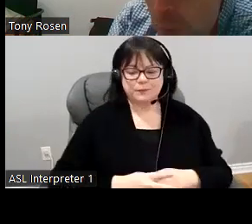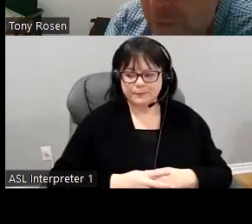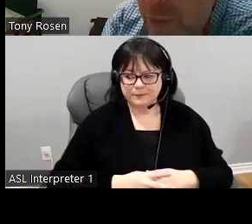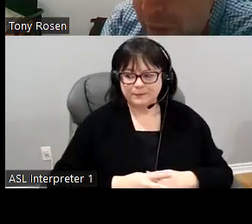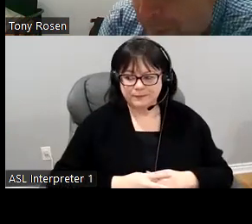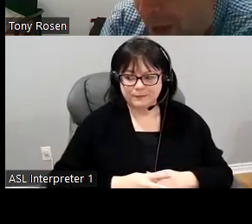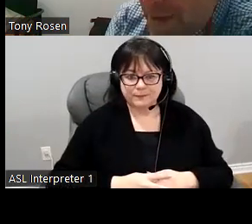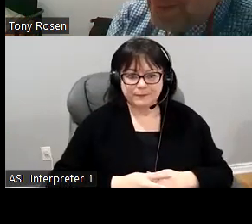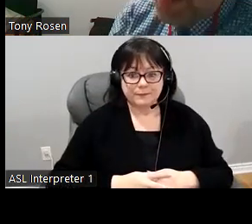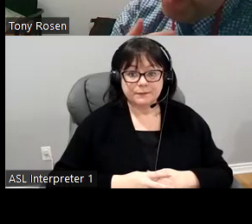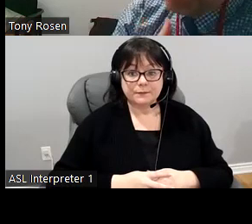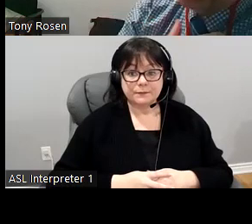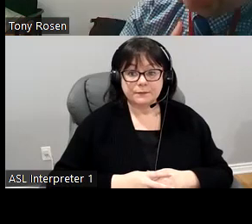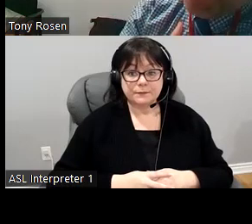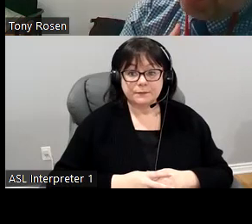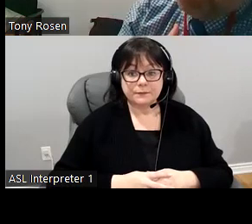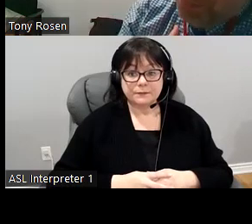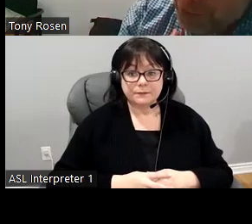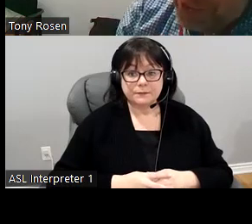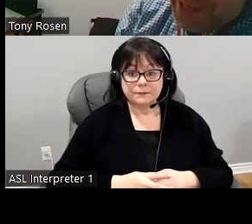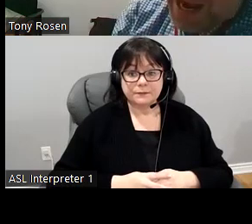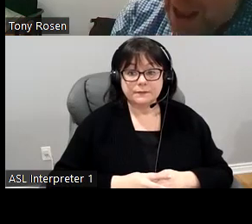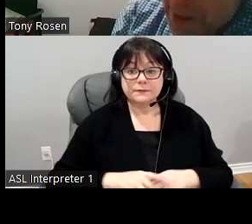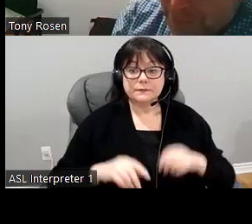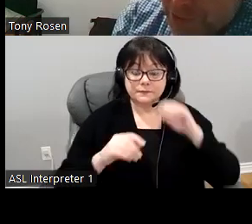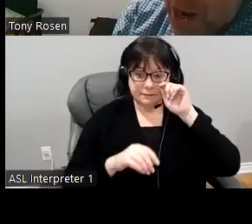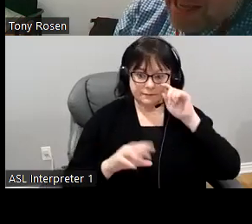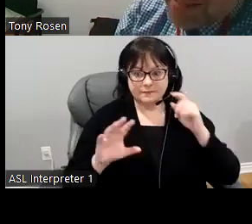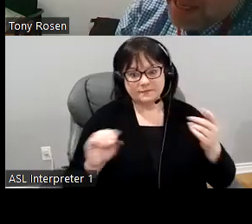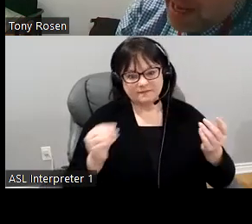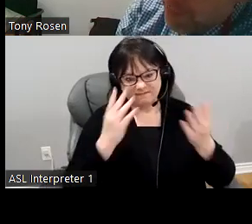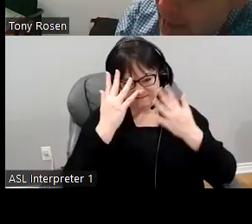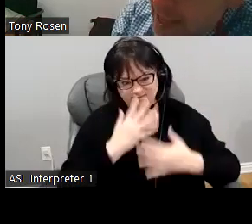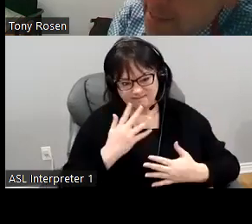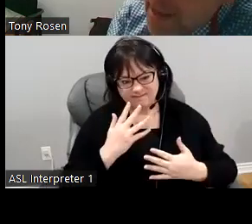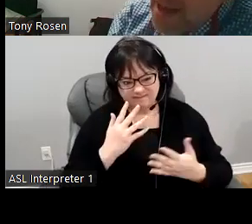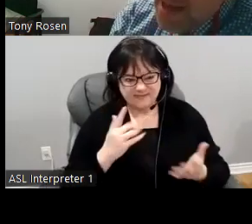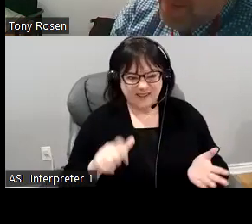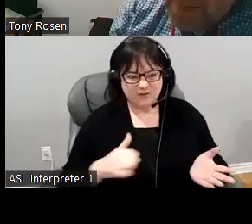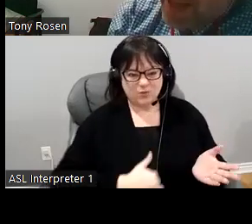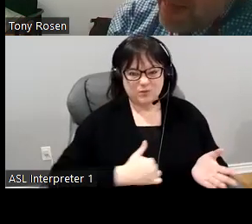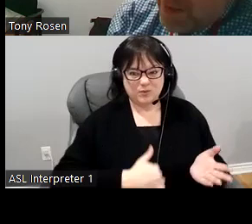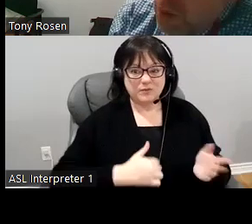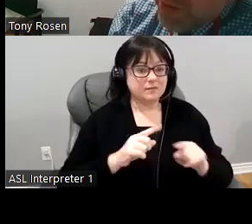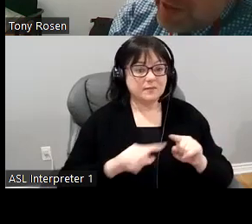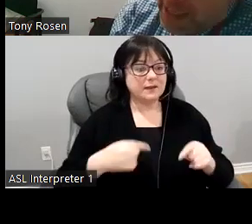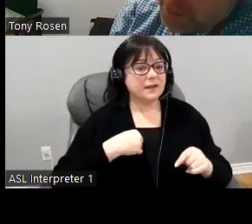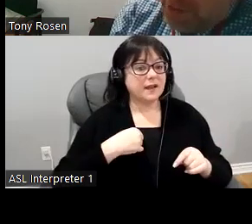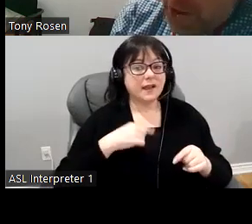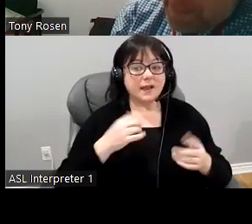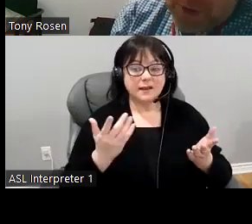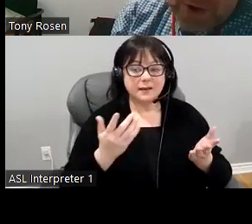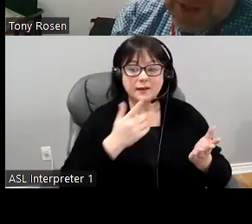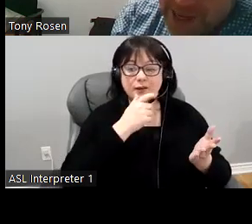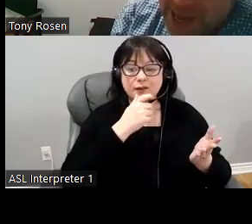And so if you think about it, I'm the guy, unfortunately, and I apologize in advance, but I'm the guy that wrote the